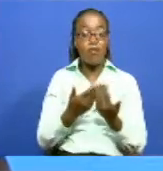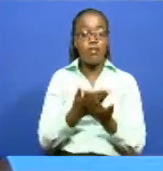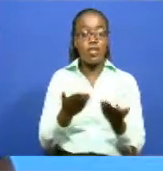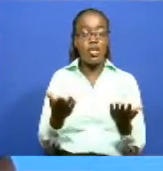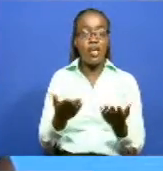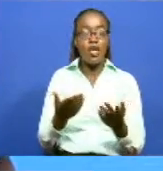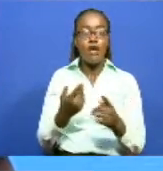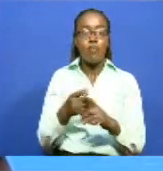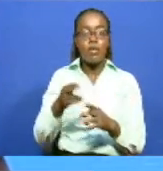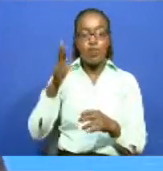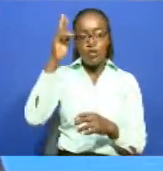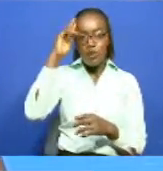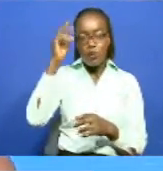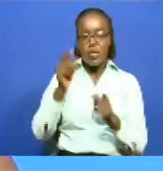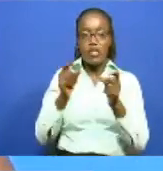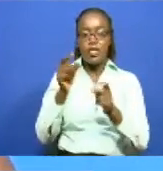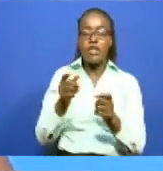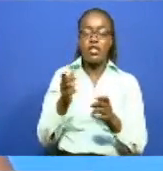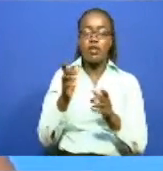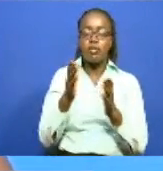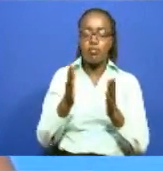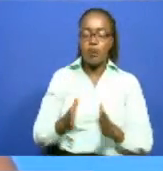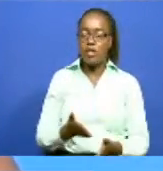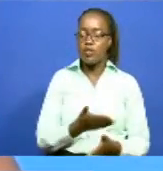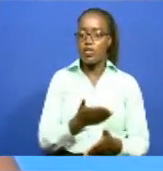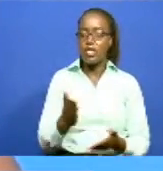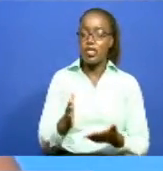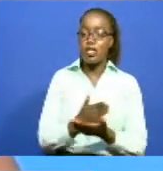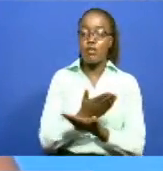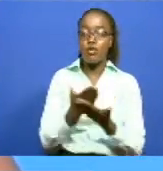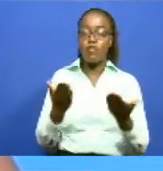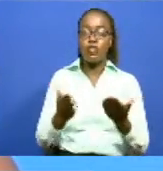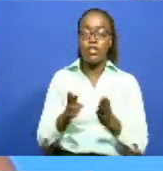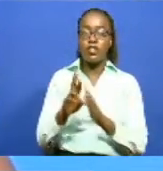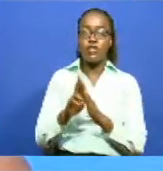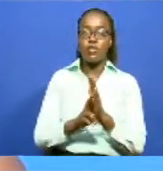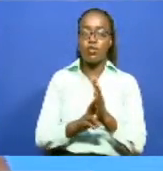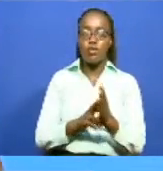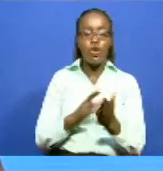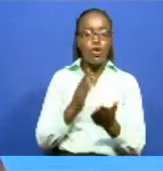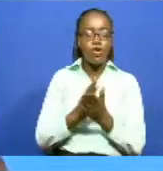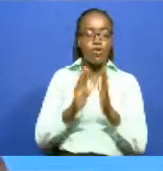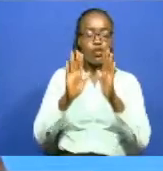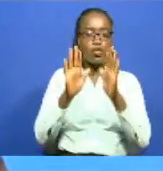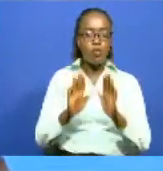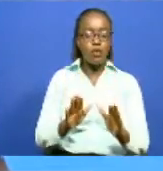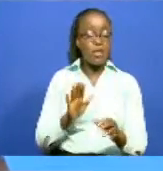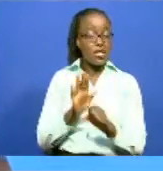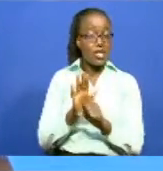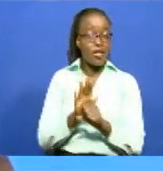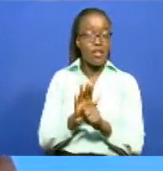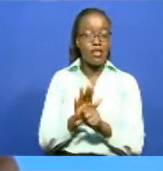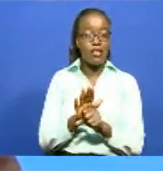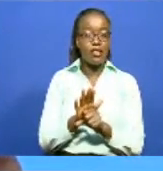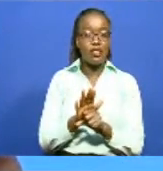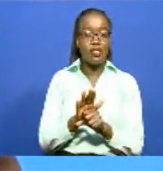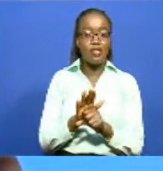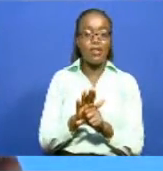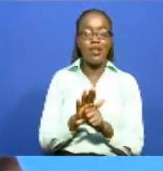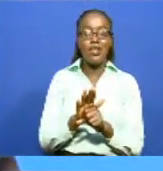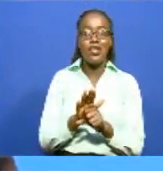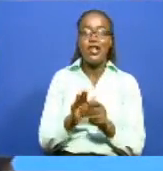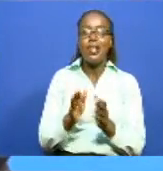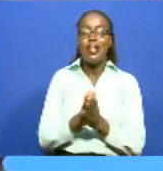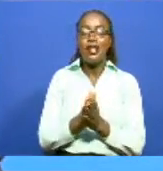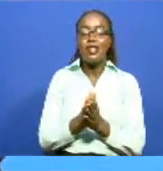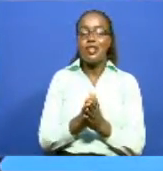to remind each and every one of us that some of these measures were actually necessary and quite important. One, in enabling us